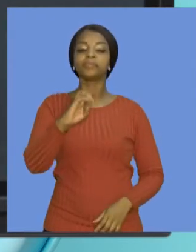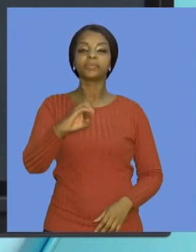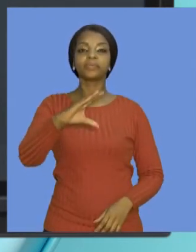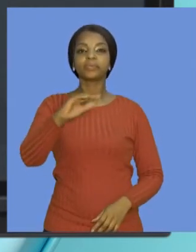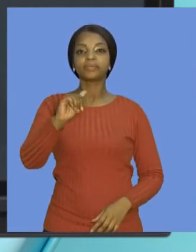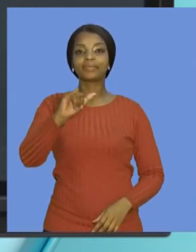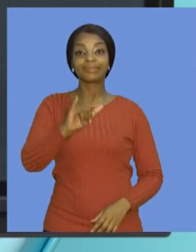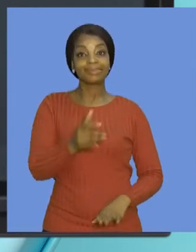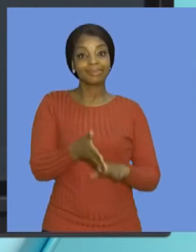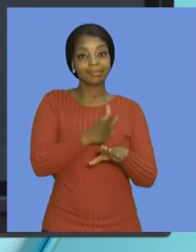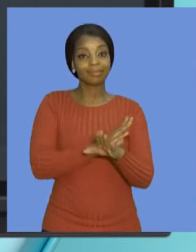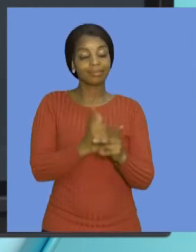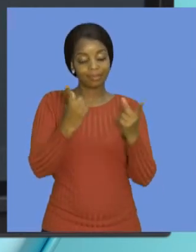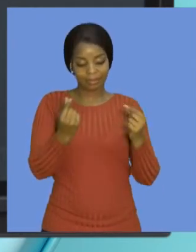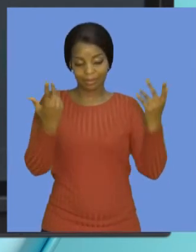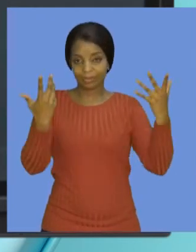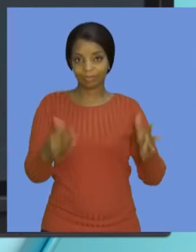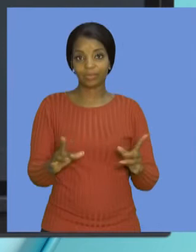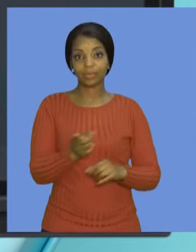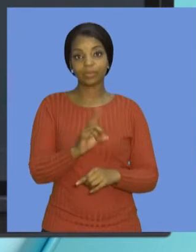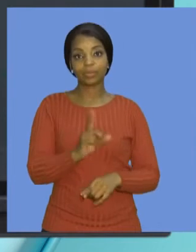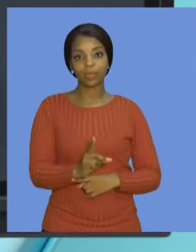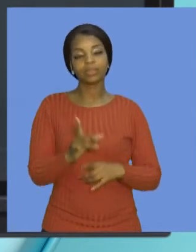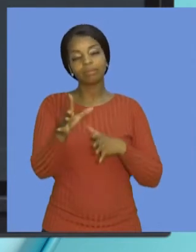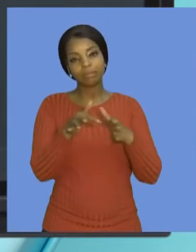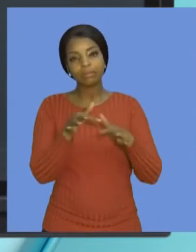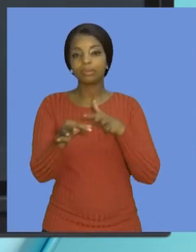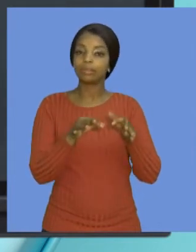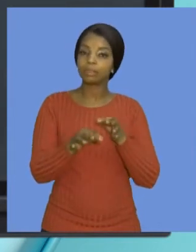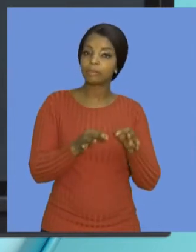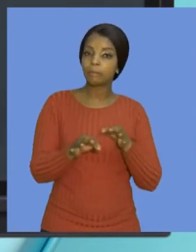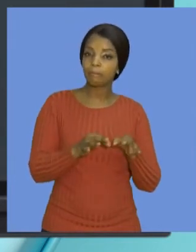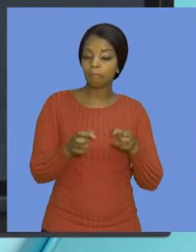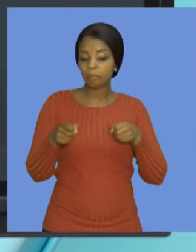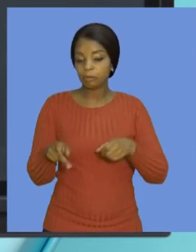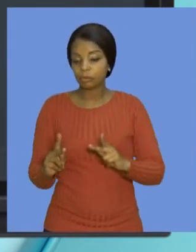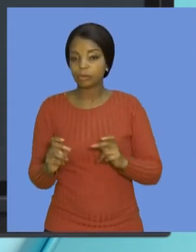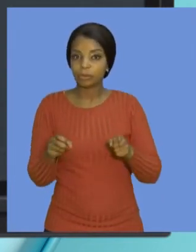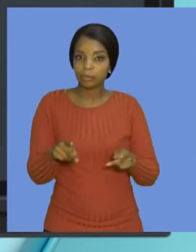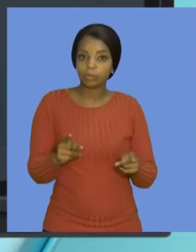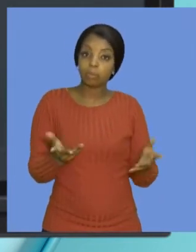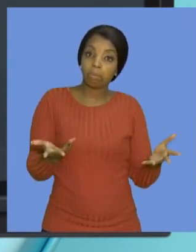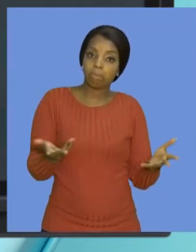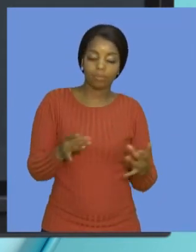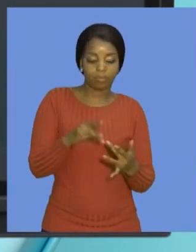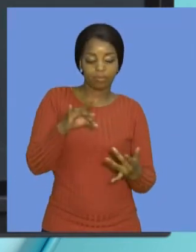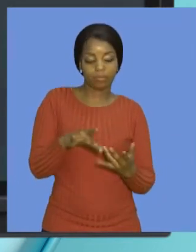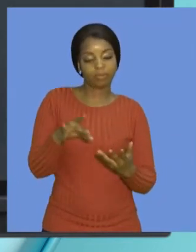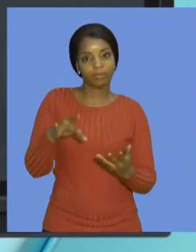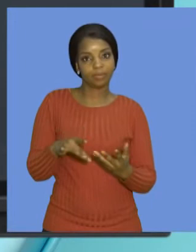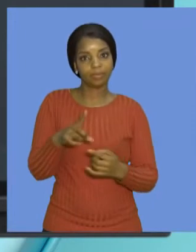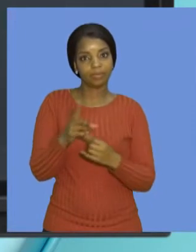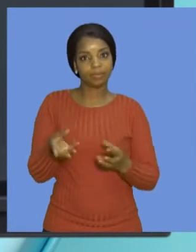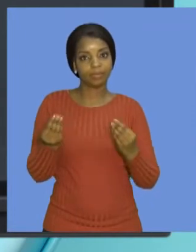our simple interest and exactly what does it mean. We looked at different opportunities or options that we will get if we wanted to